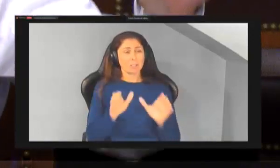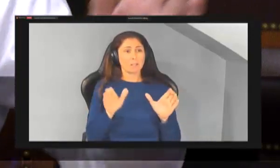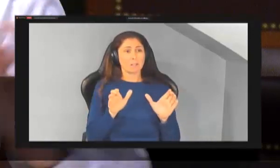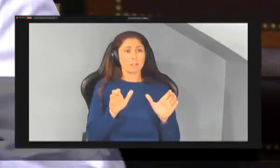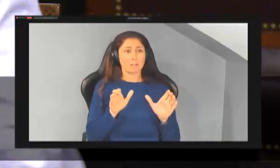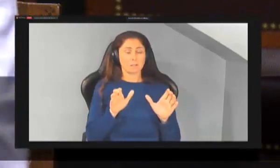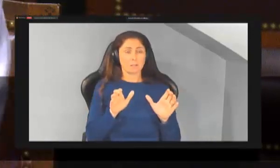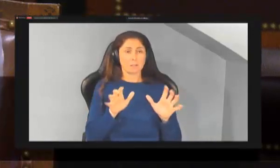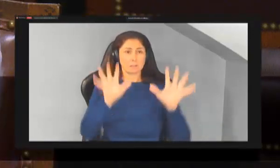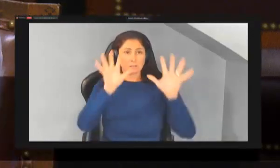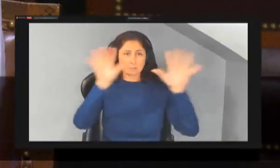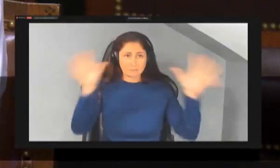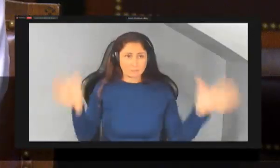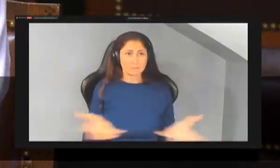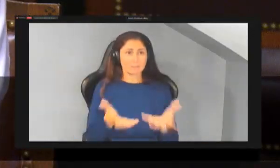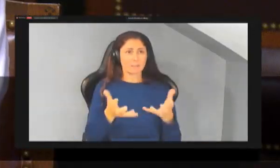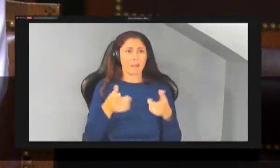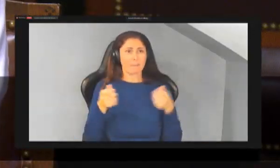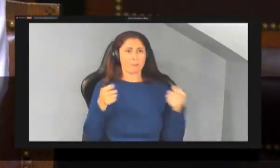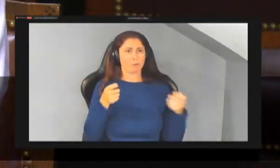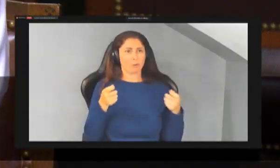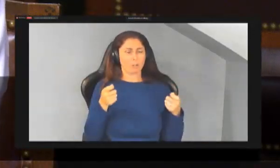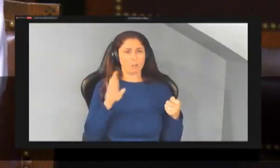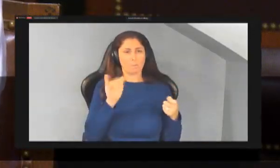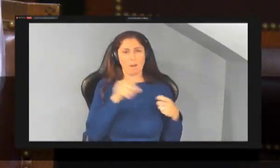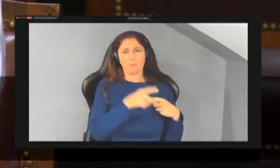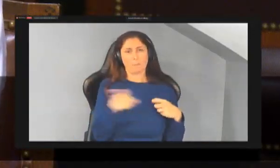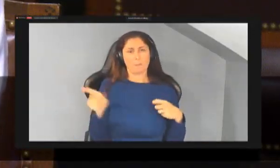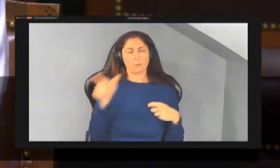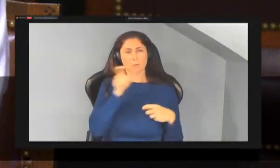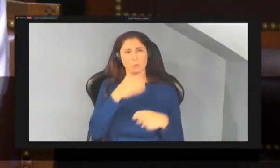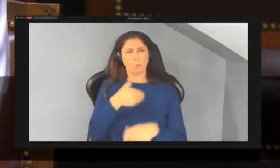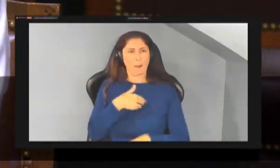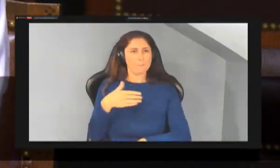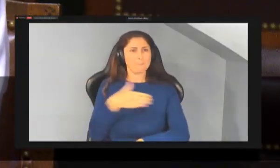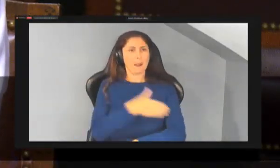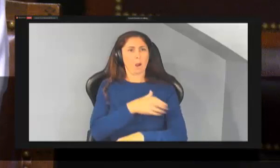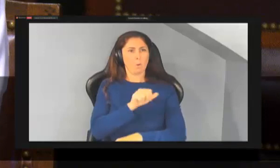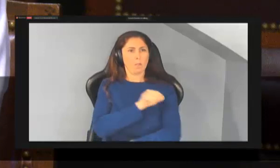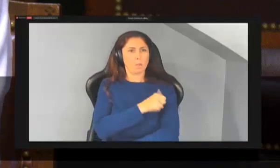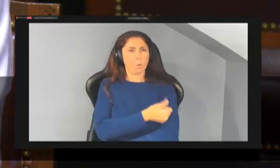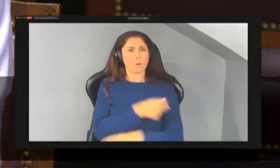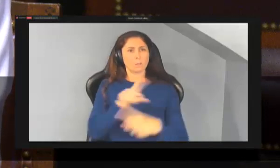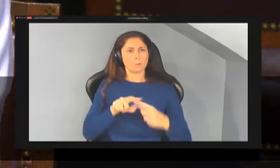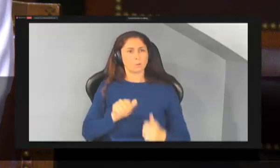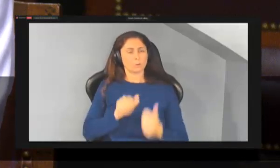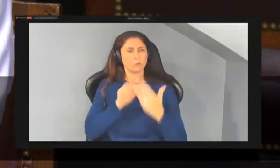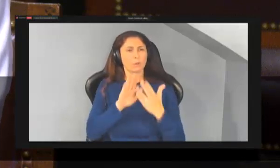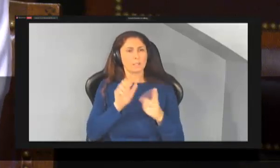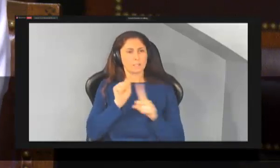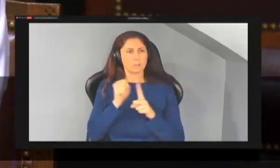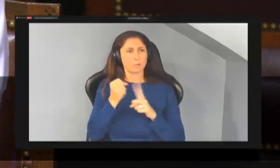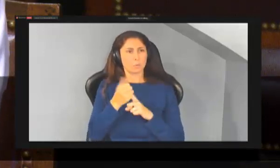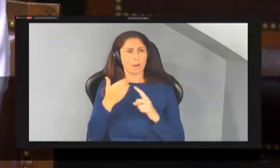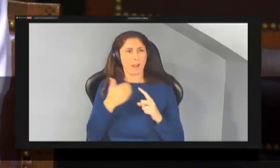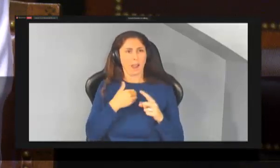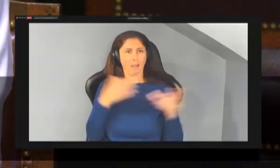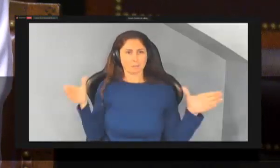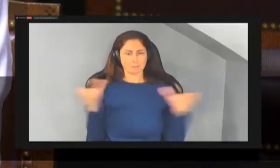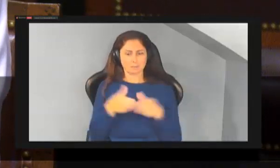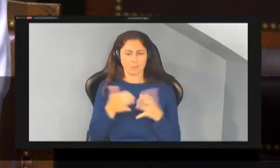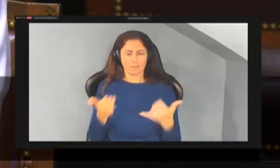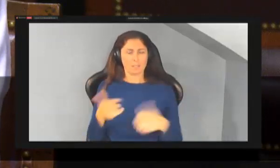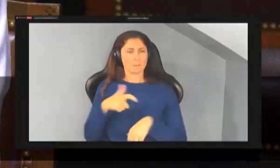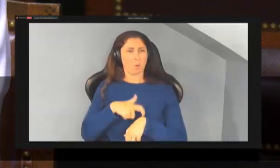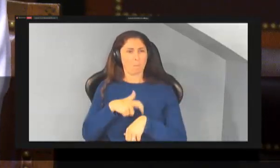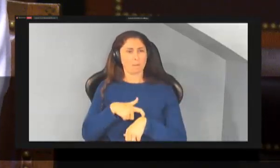multiple administrations by those who had power and authority to address the situation has brought us to this moment in time. And